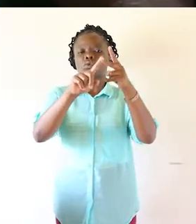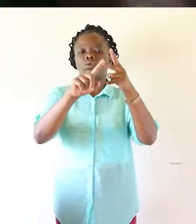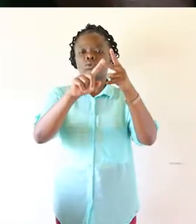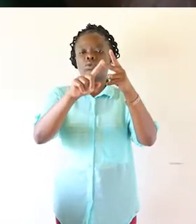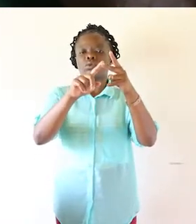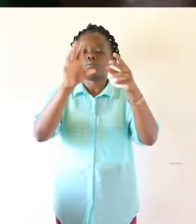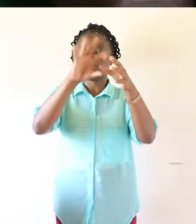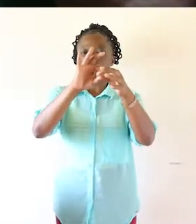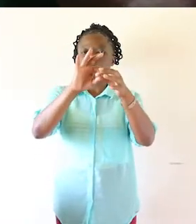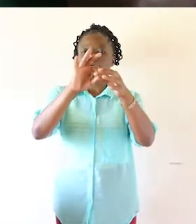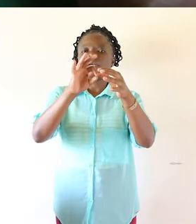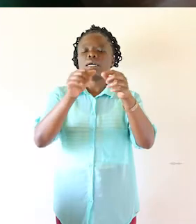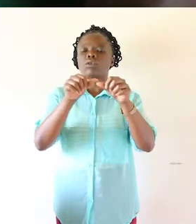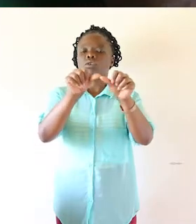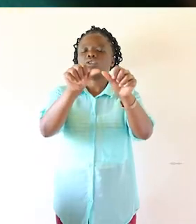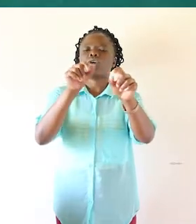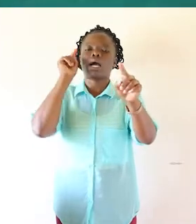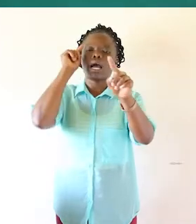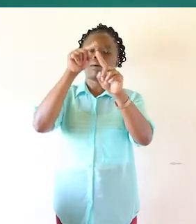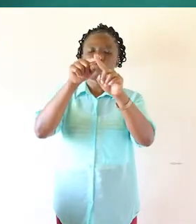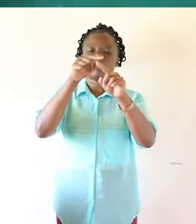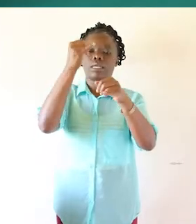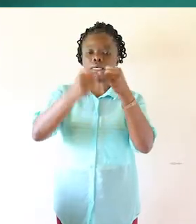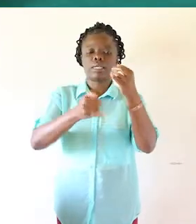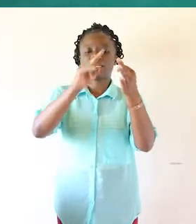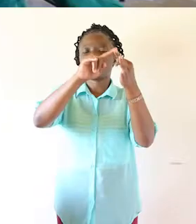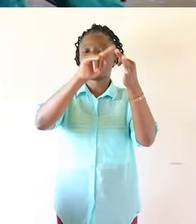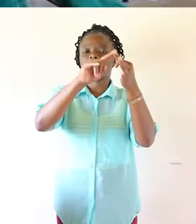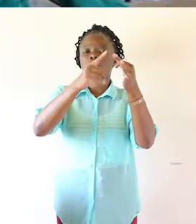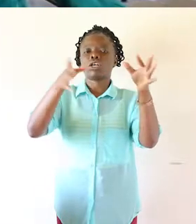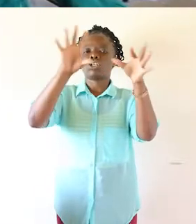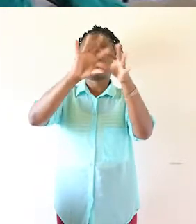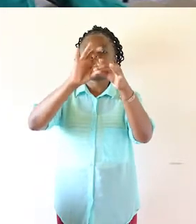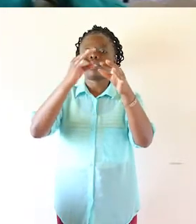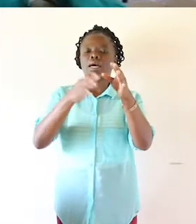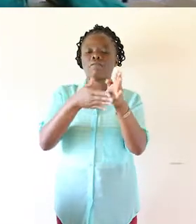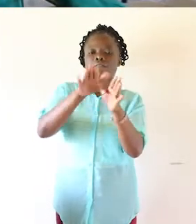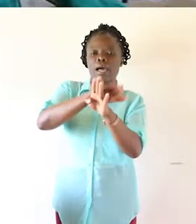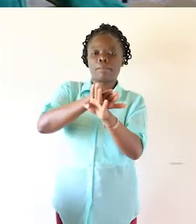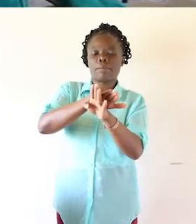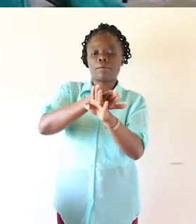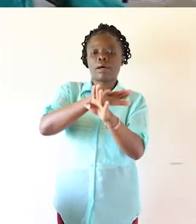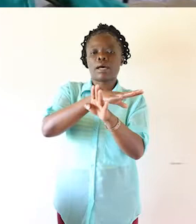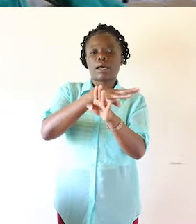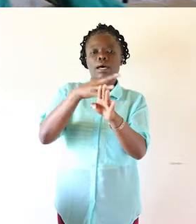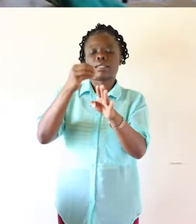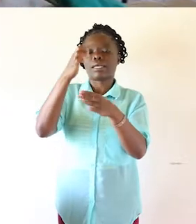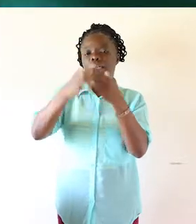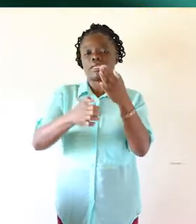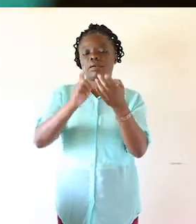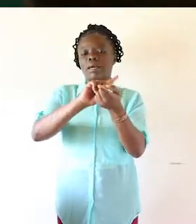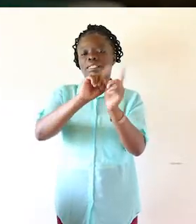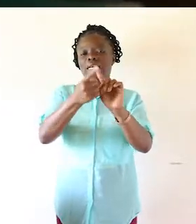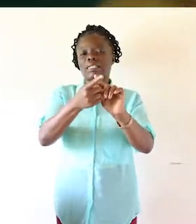front piece and continue up to the end. 3. Join the flap and neaten at the edge